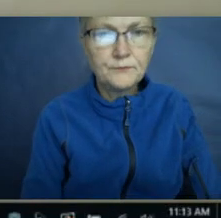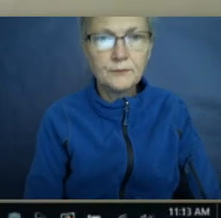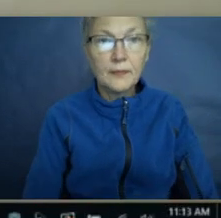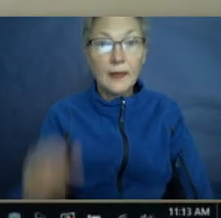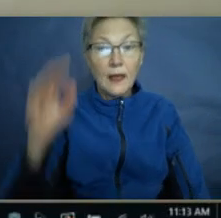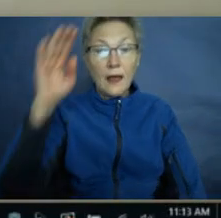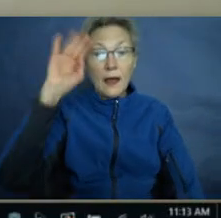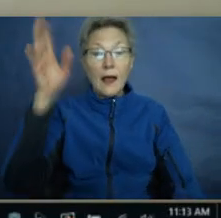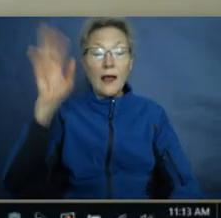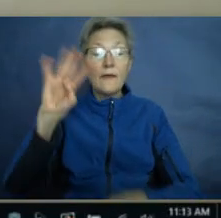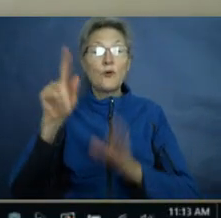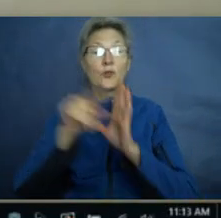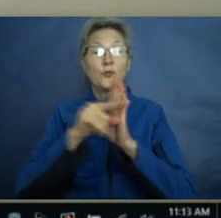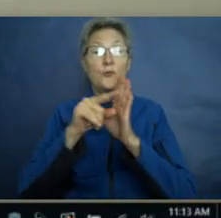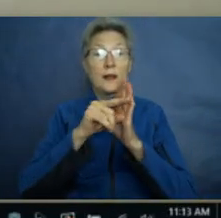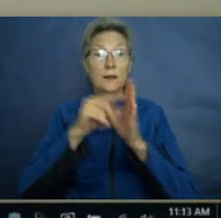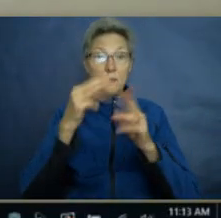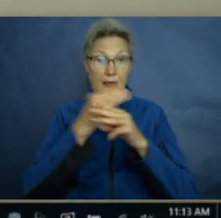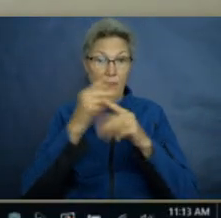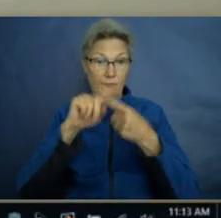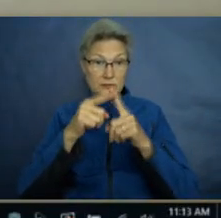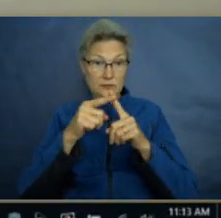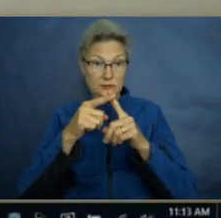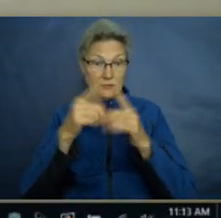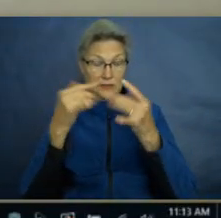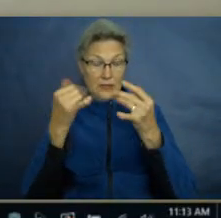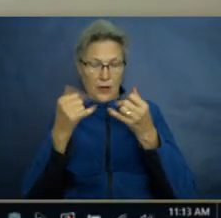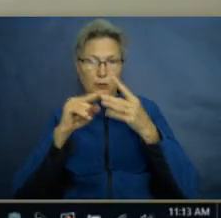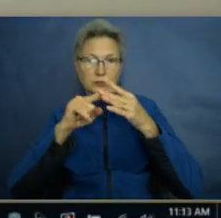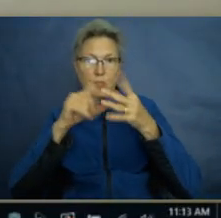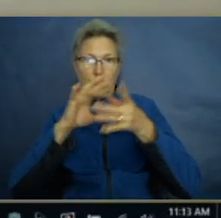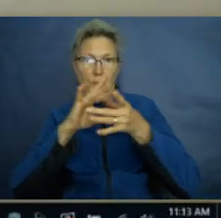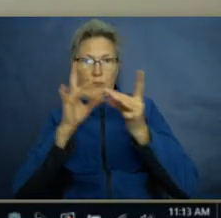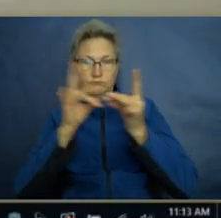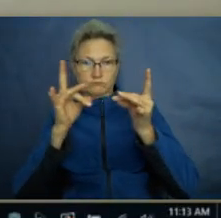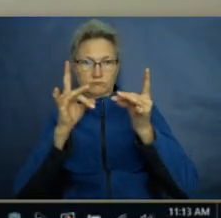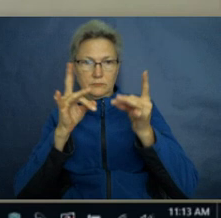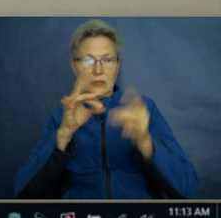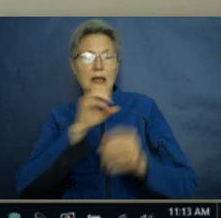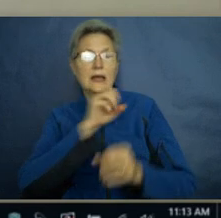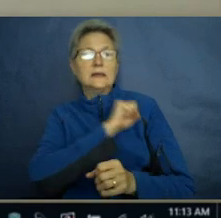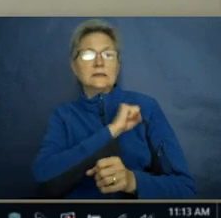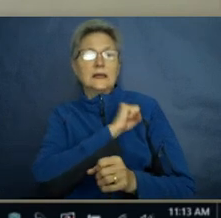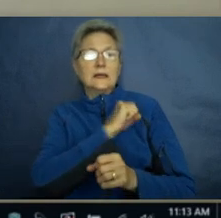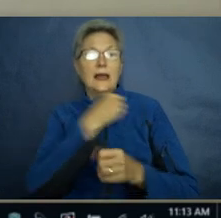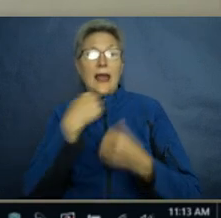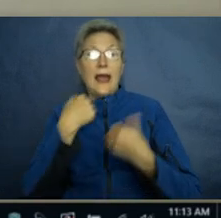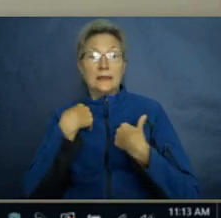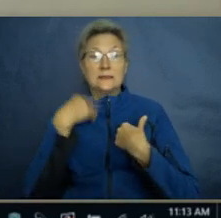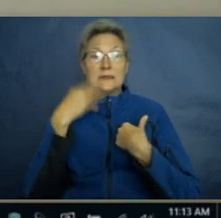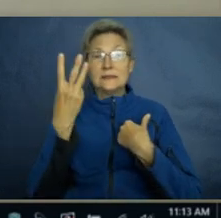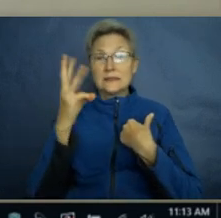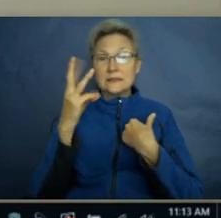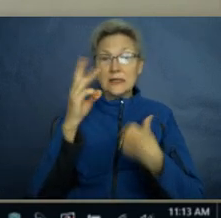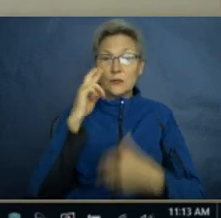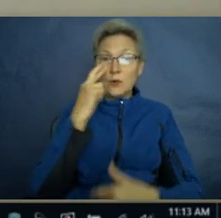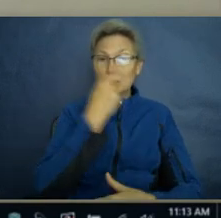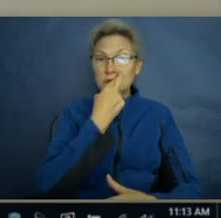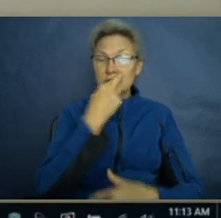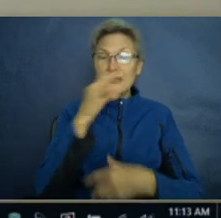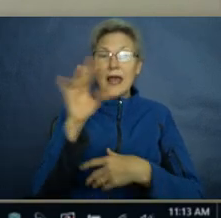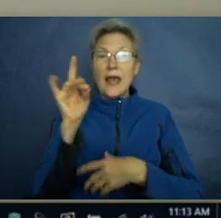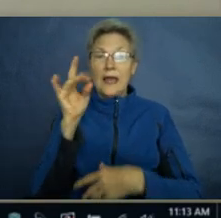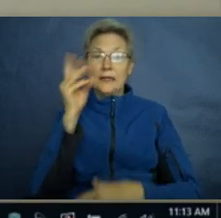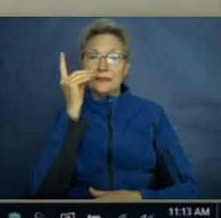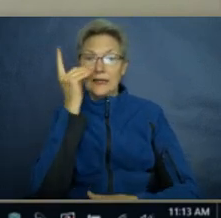Jump right into our problem. Sandy has 16 roses, 8 daisies, and 32 tulips. She wants to arrange all